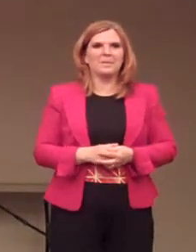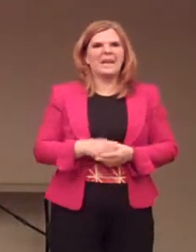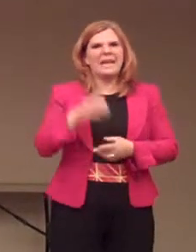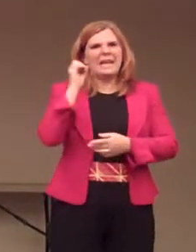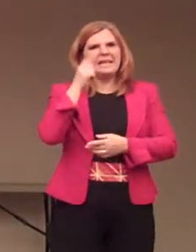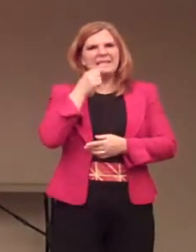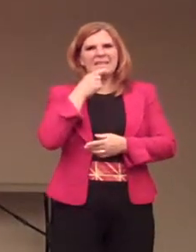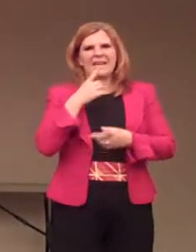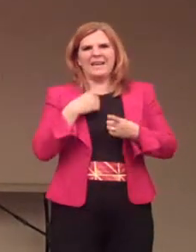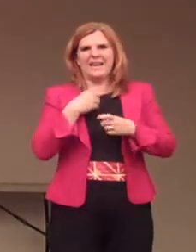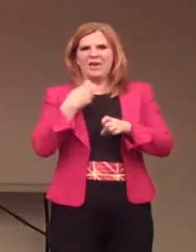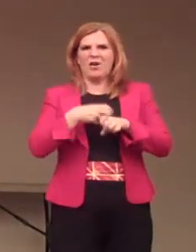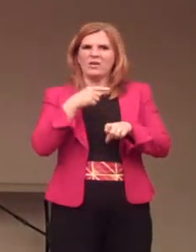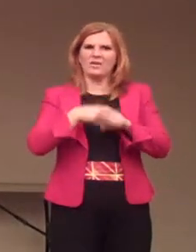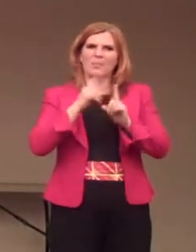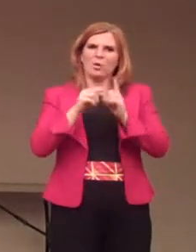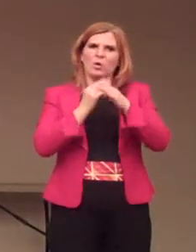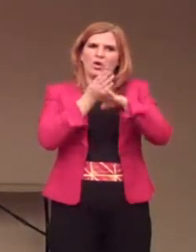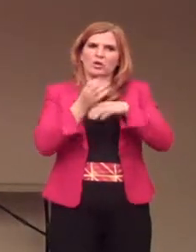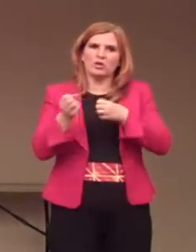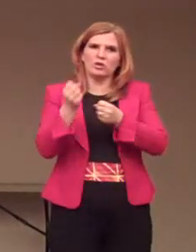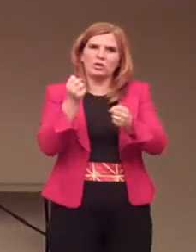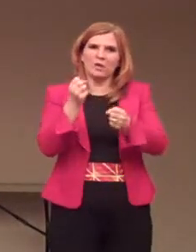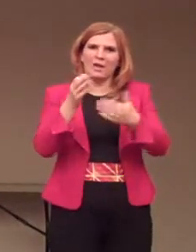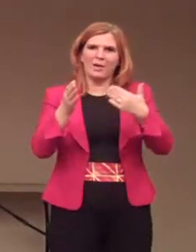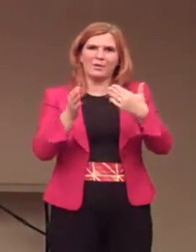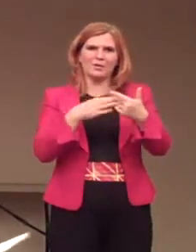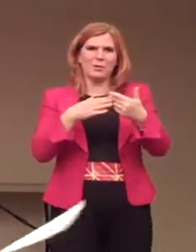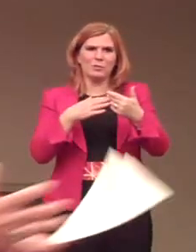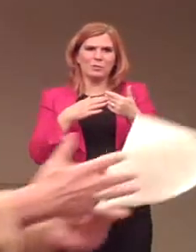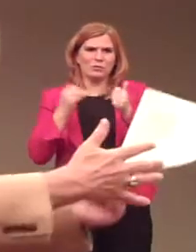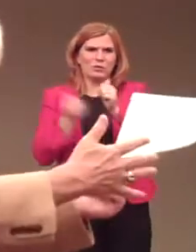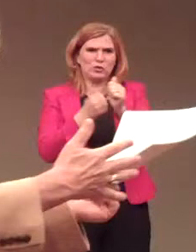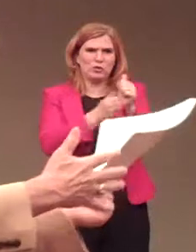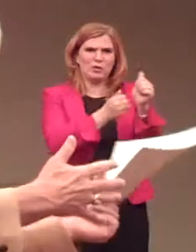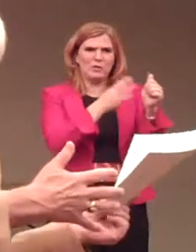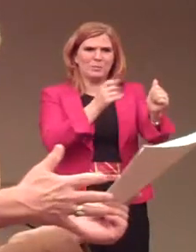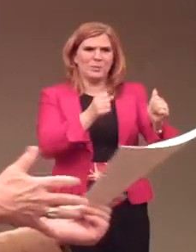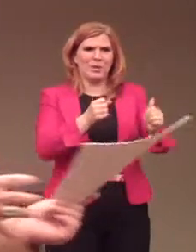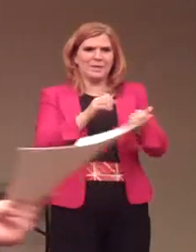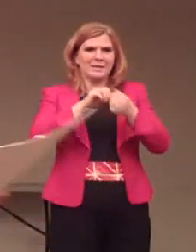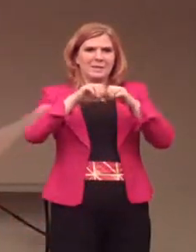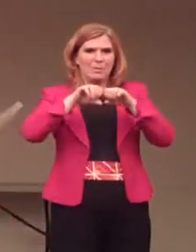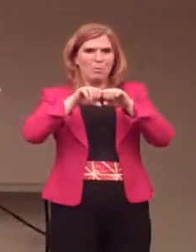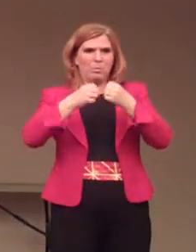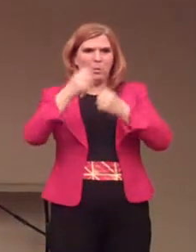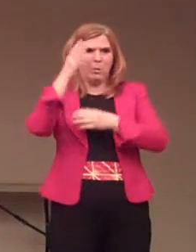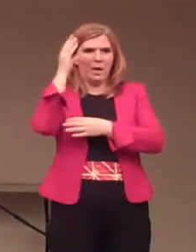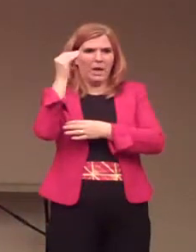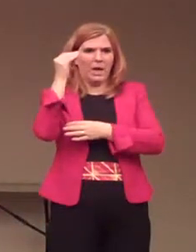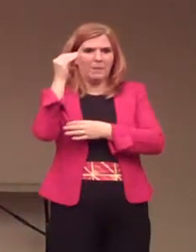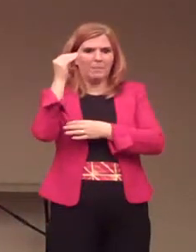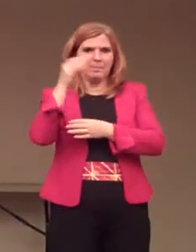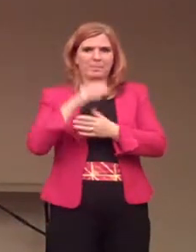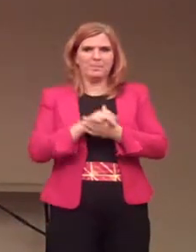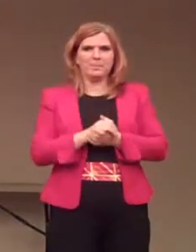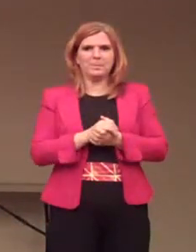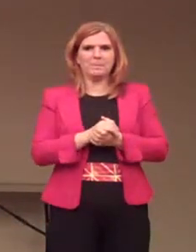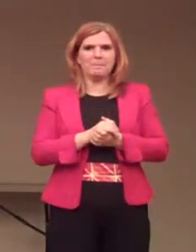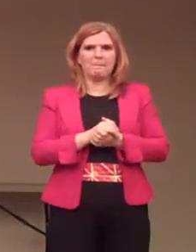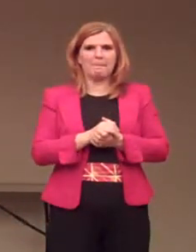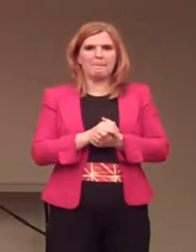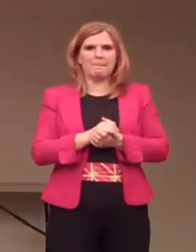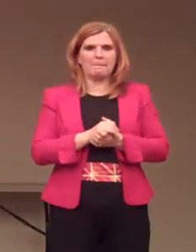He said, I had a heck of a time going across the street. He said, I was almost run down by this drunken guy. Okay?